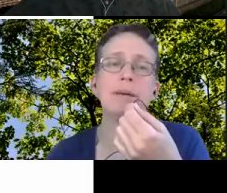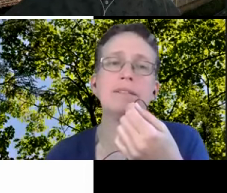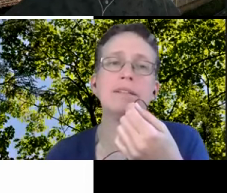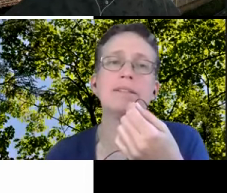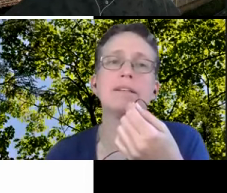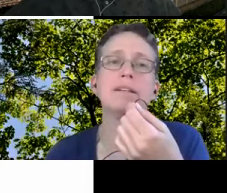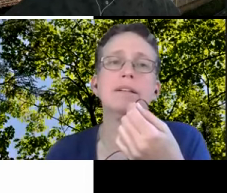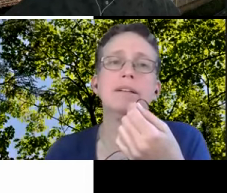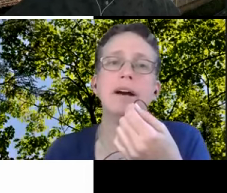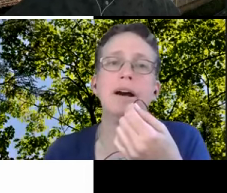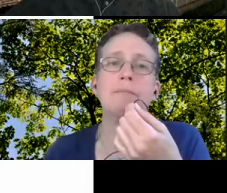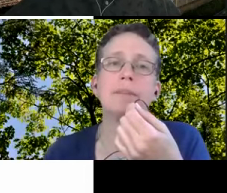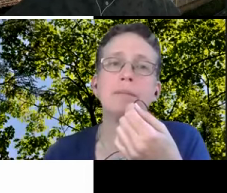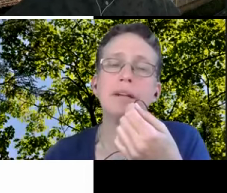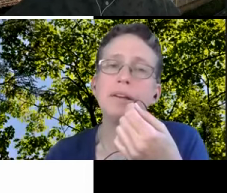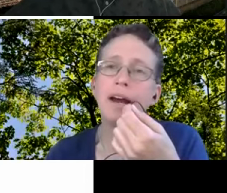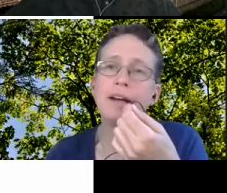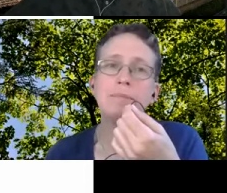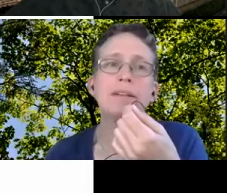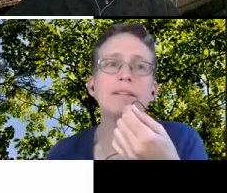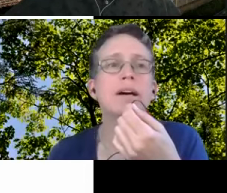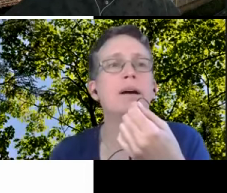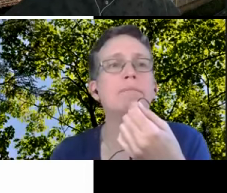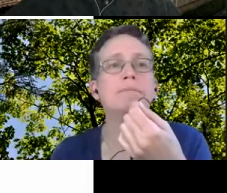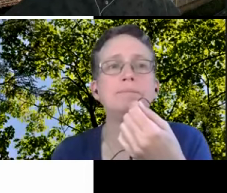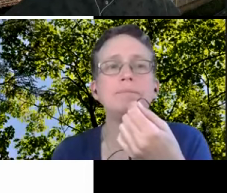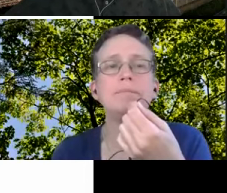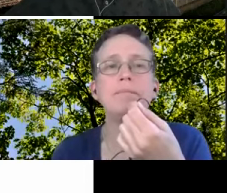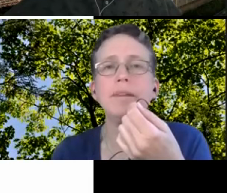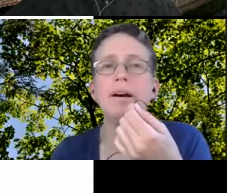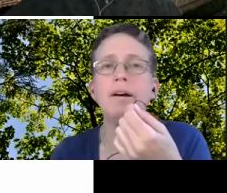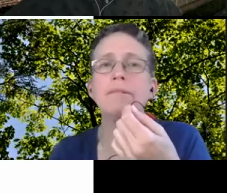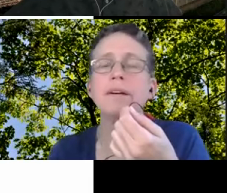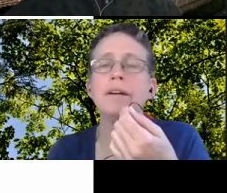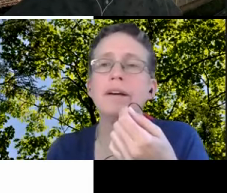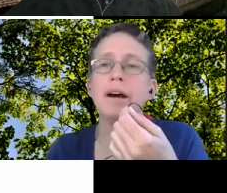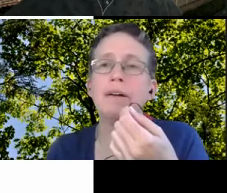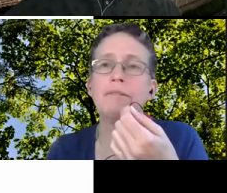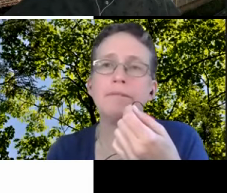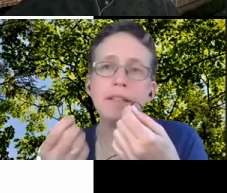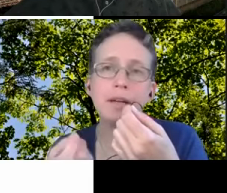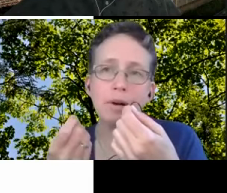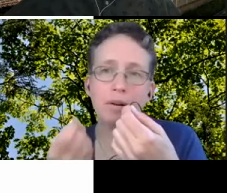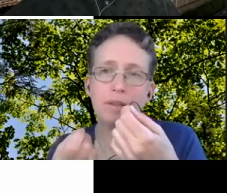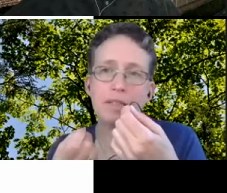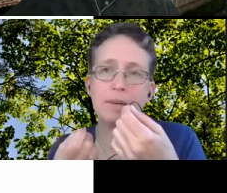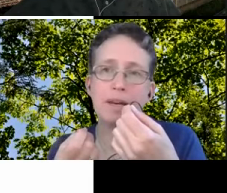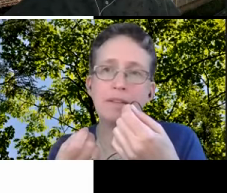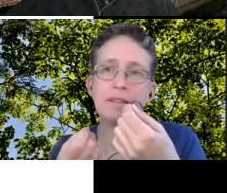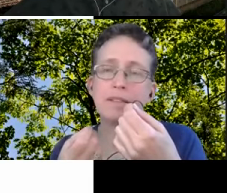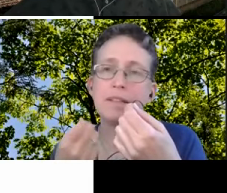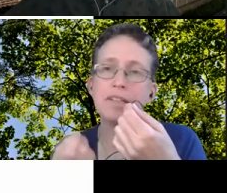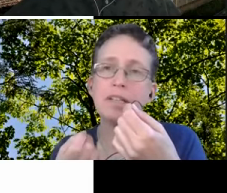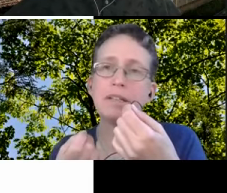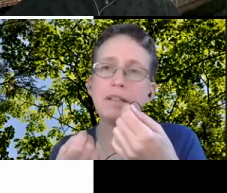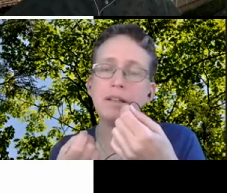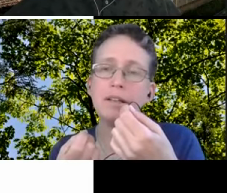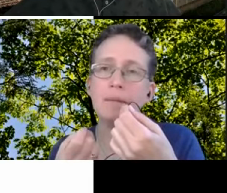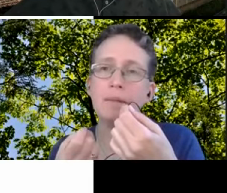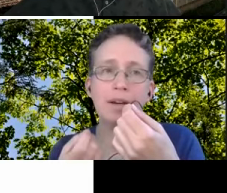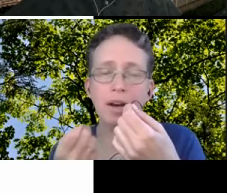of spaces. But another aspect of feeling welcome in a space is